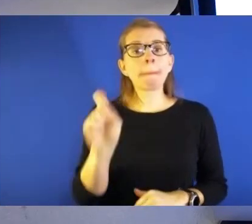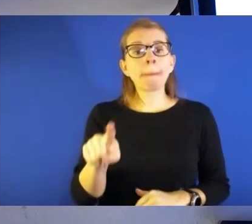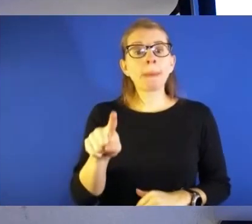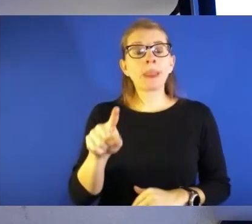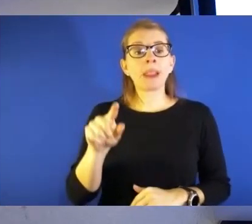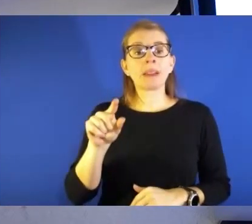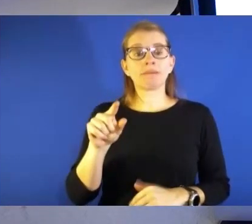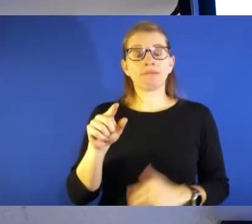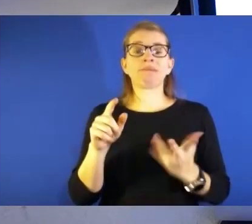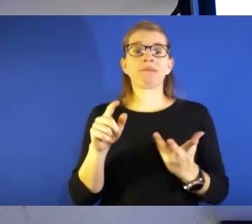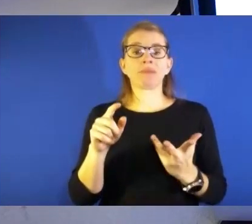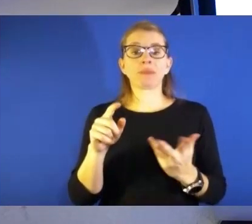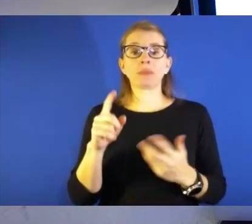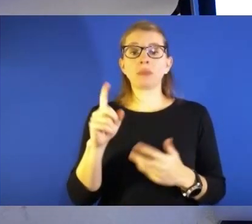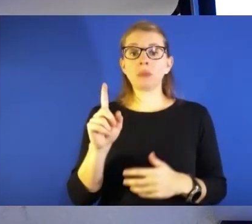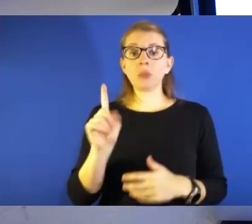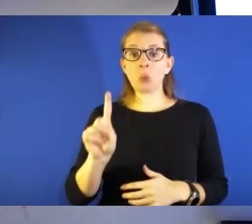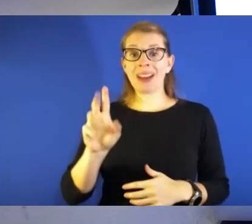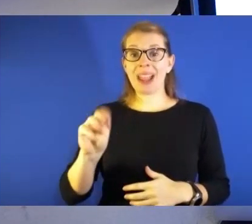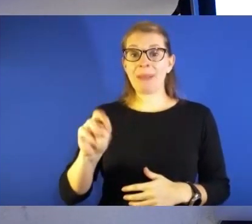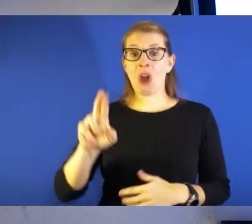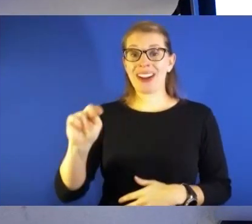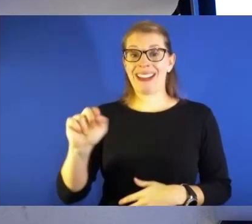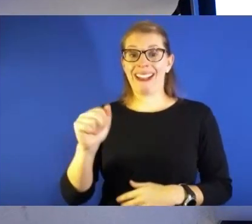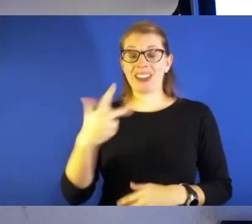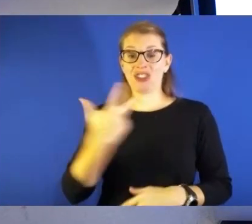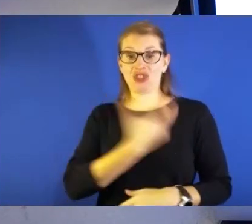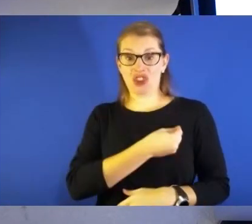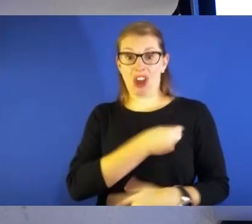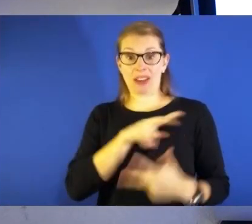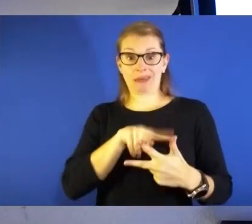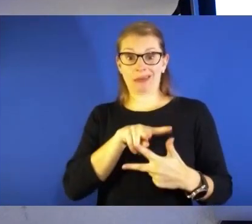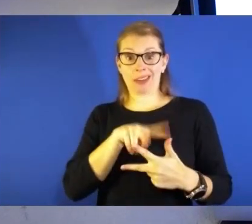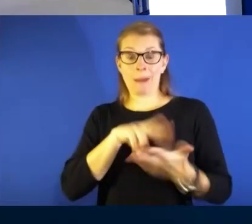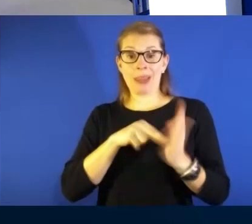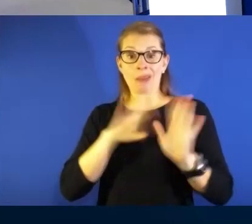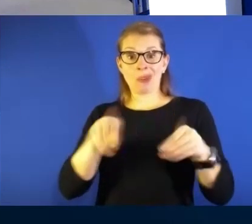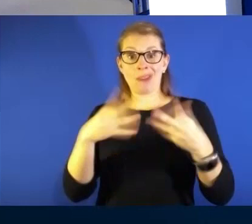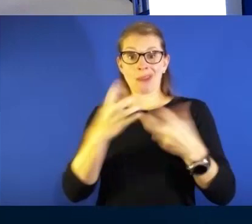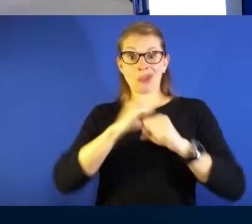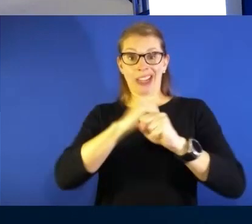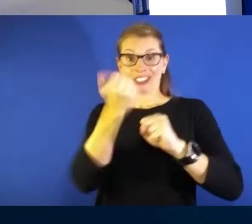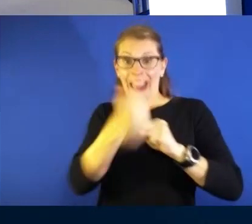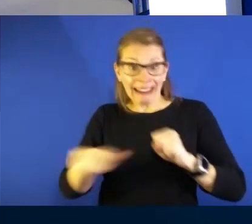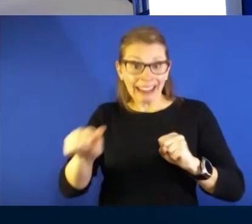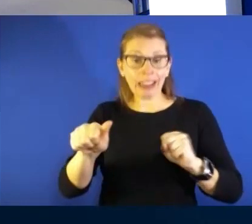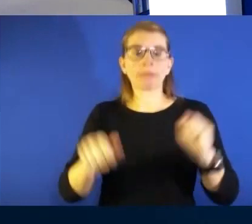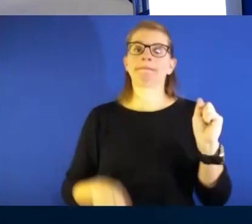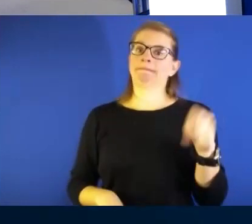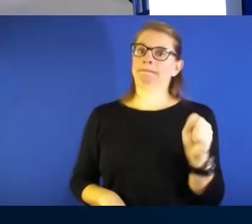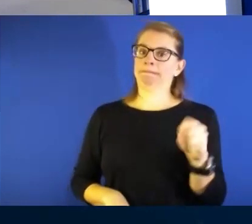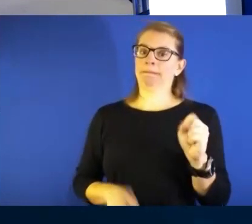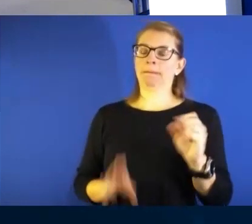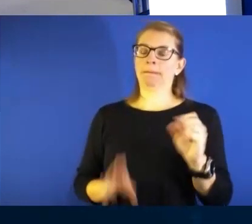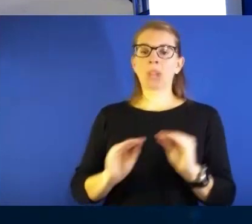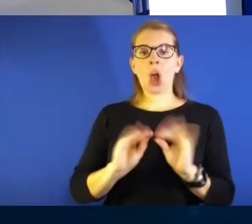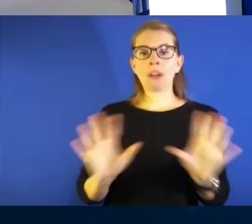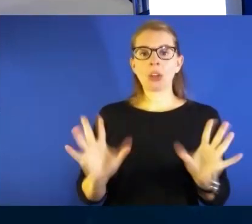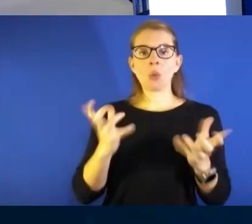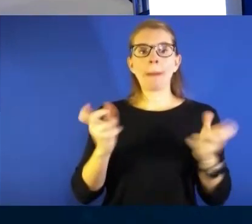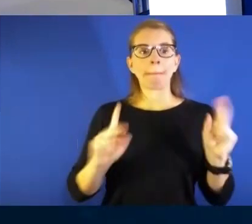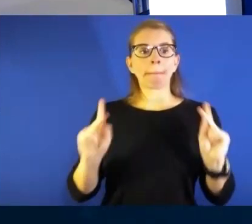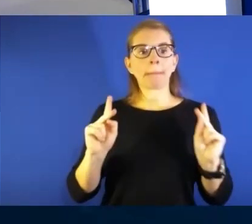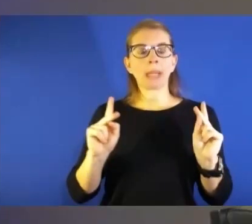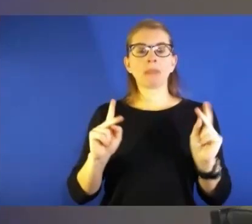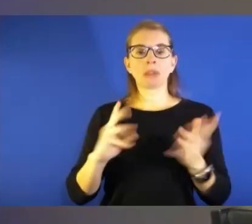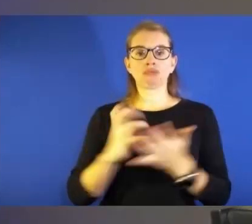just one mRNA shot give you any protection at all? Absolutely. I think, obviously we want folks to get if